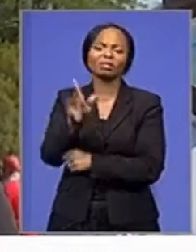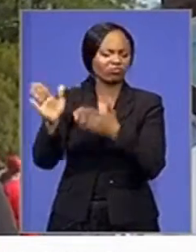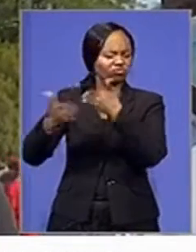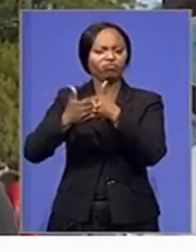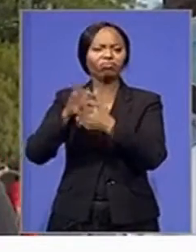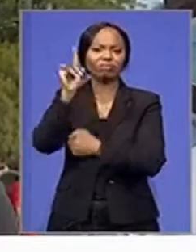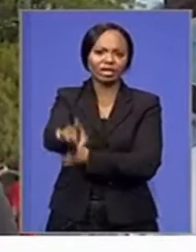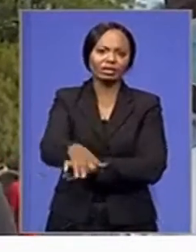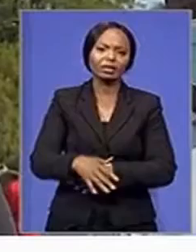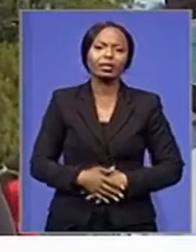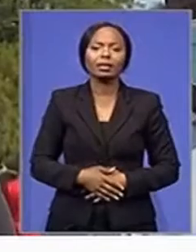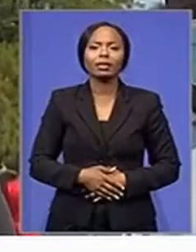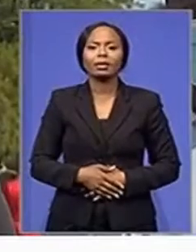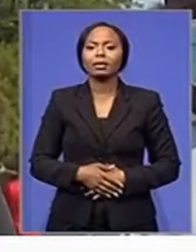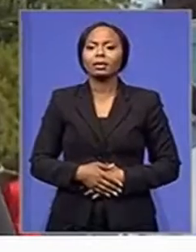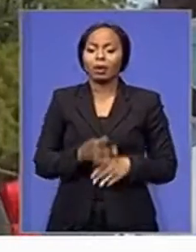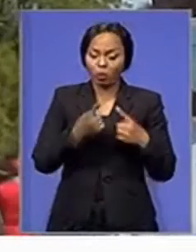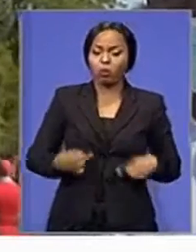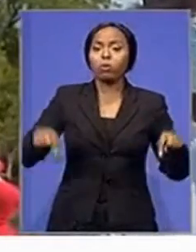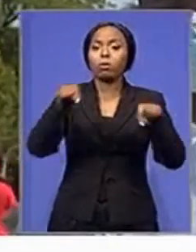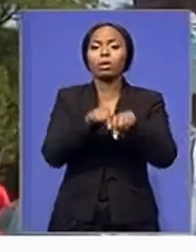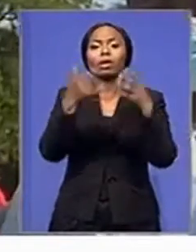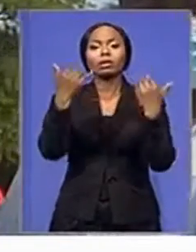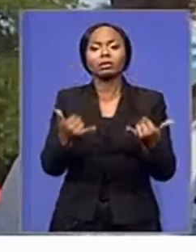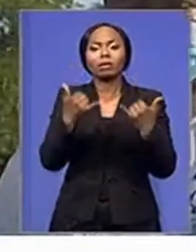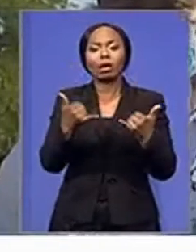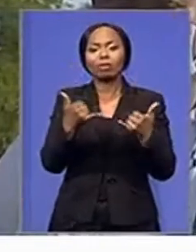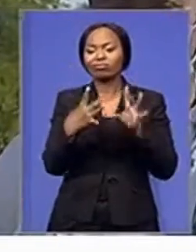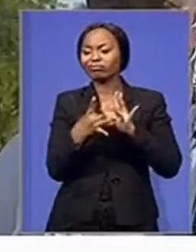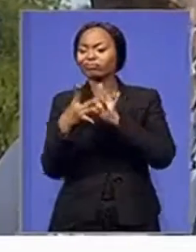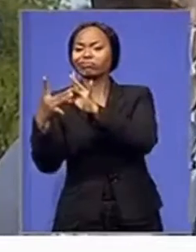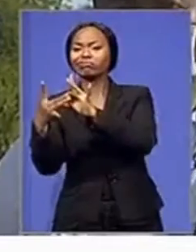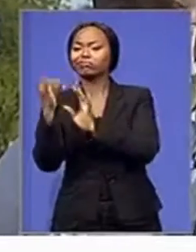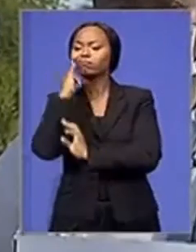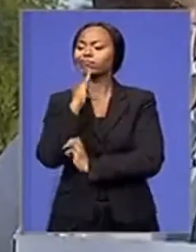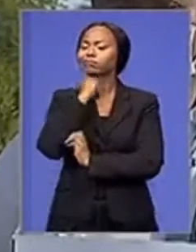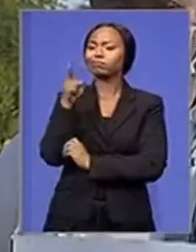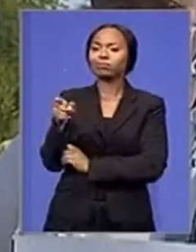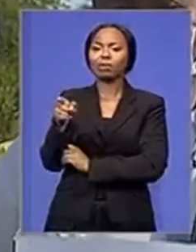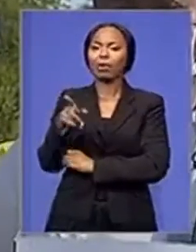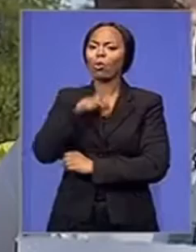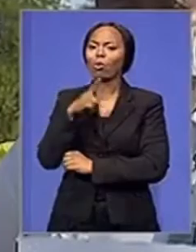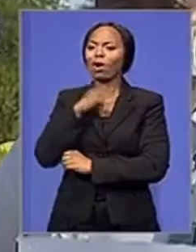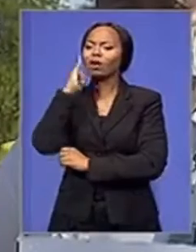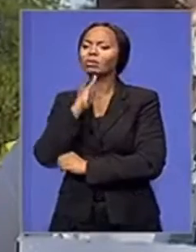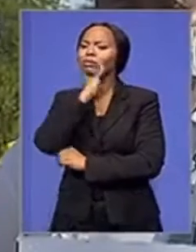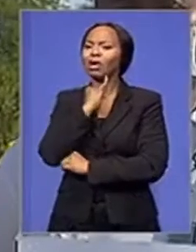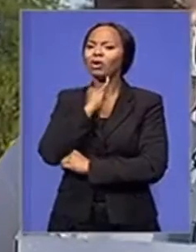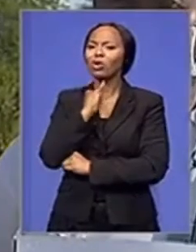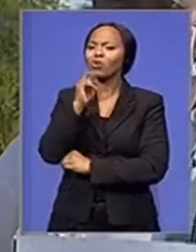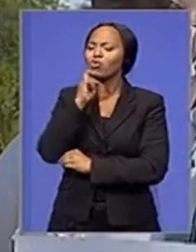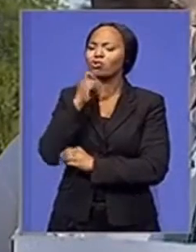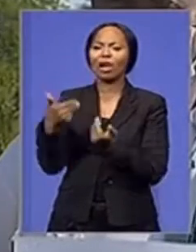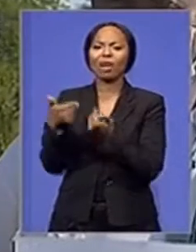enough, but we don't actually need to associate ourselves with people who are practicing apartheid. I mean,